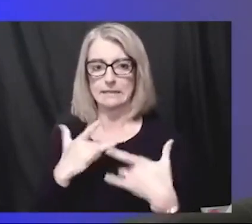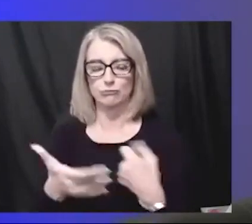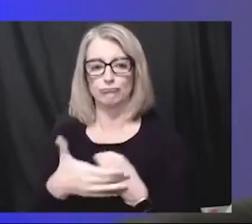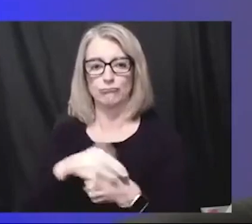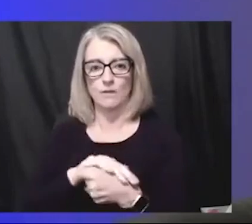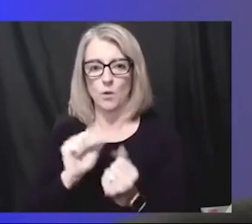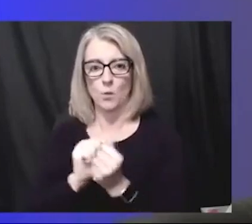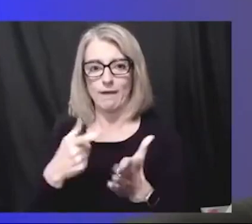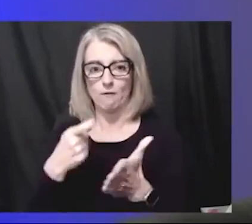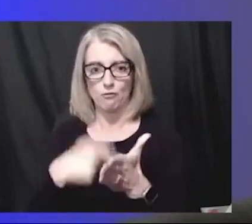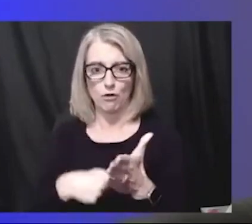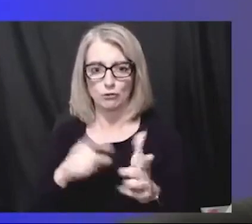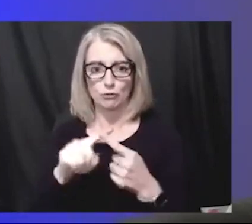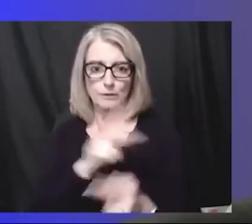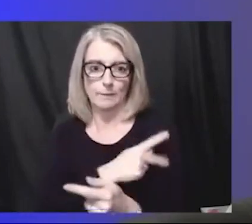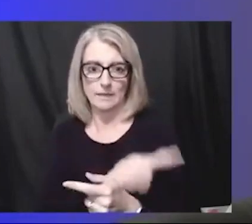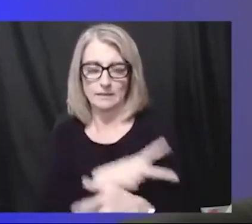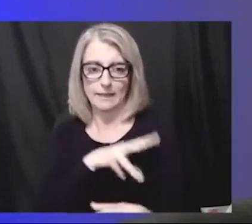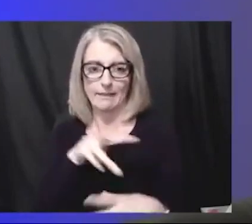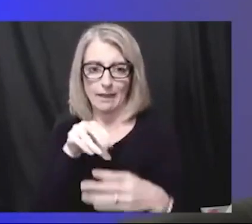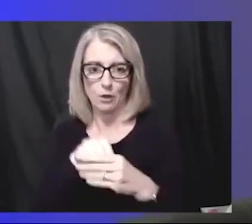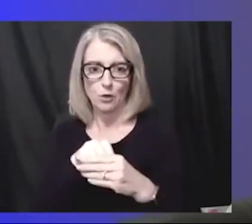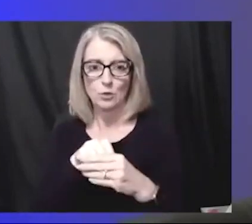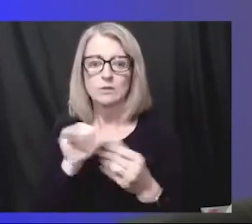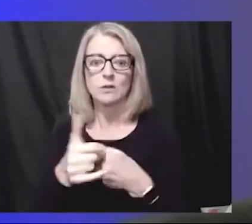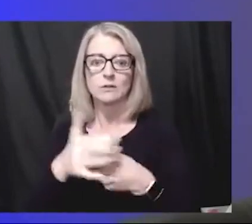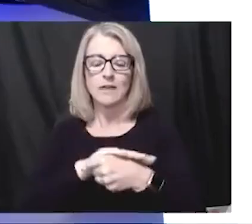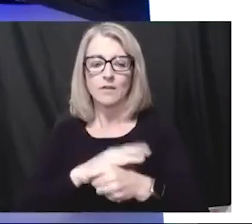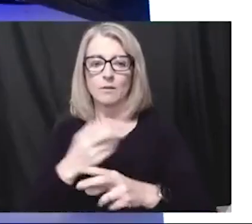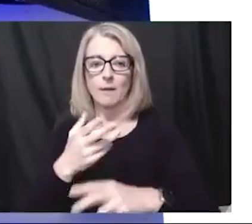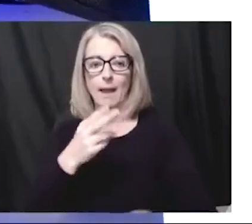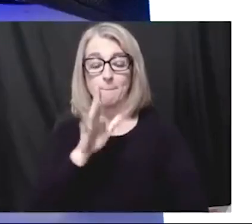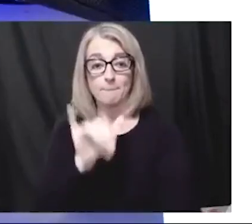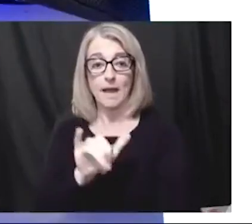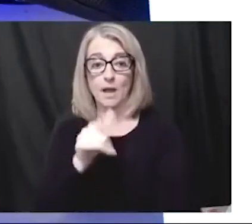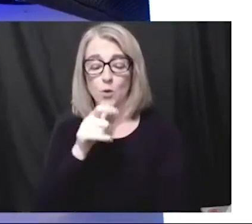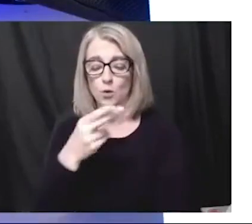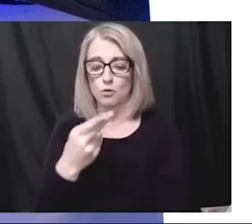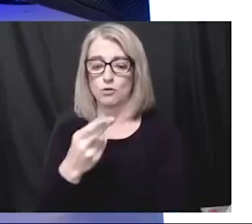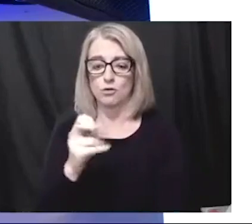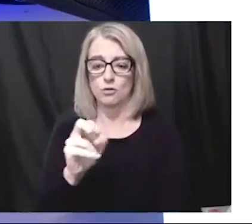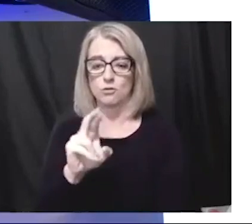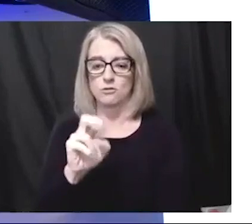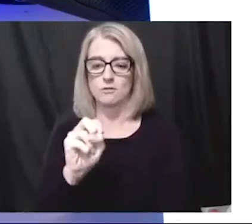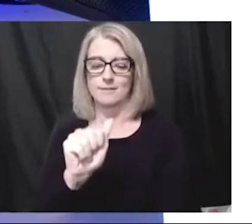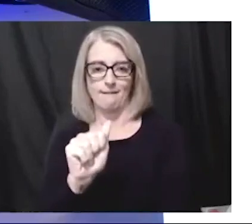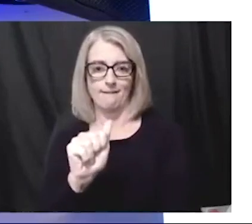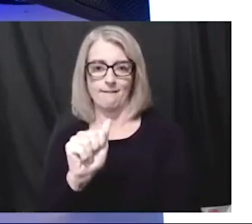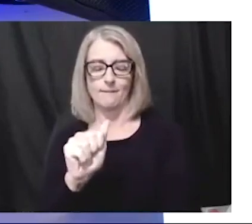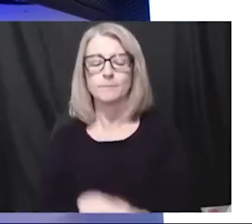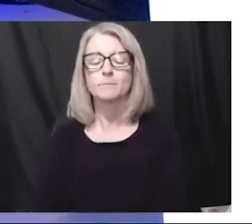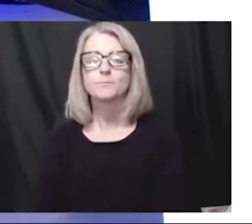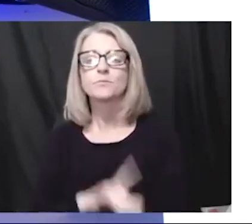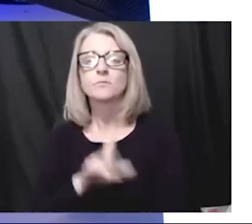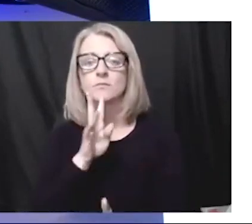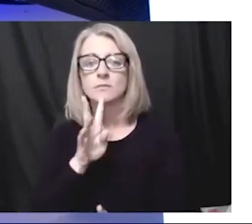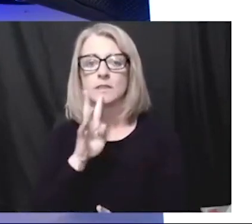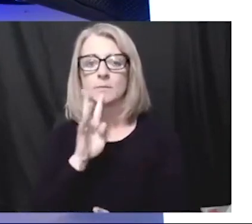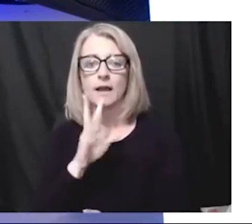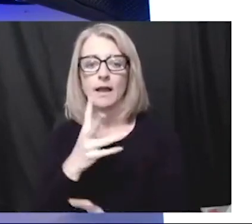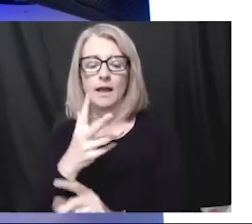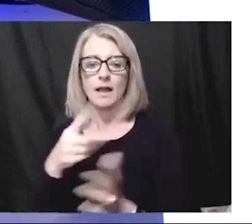vaccines are still free? Right now, yes. So it's kind of back to the basics, as we saw originally with healthcare coverage. If